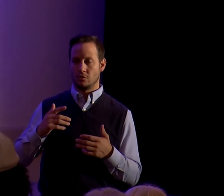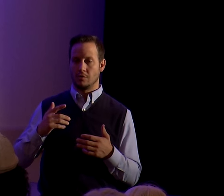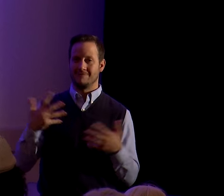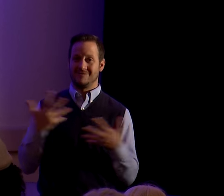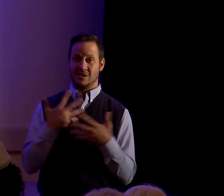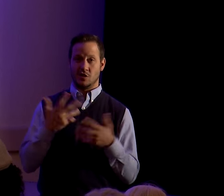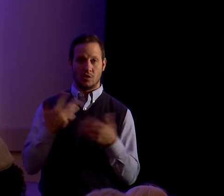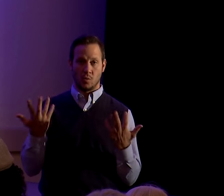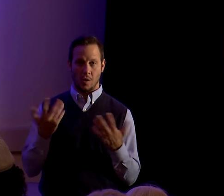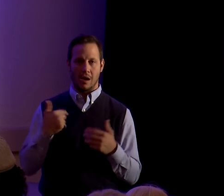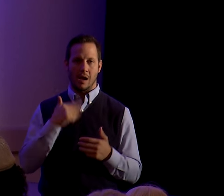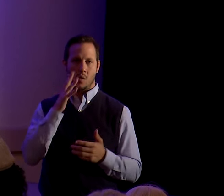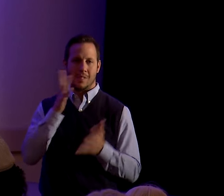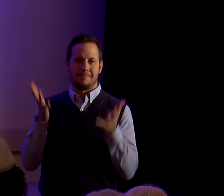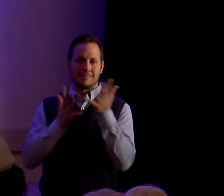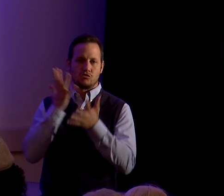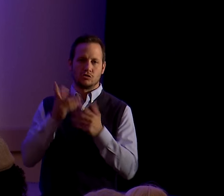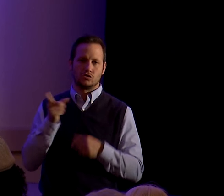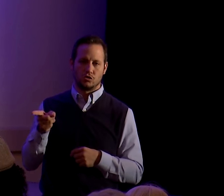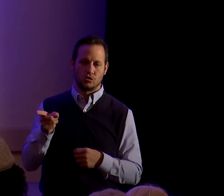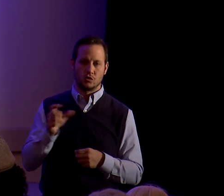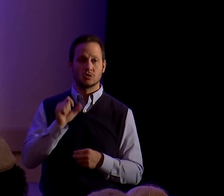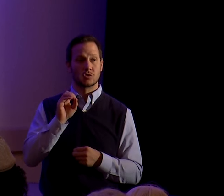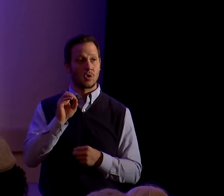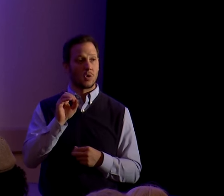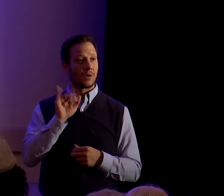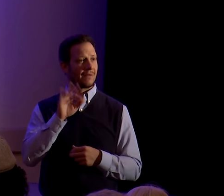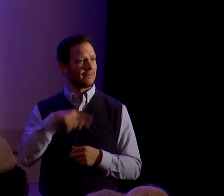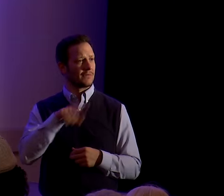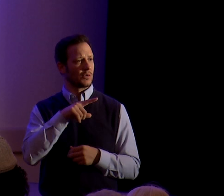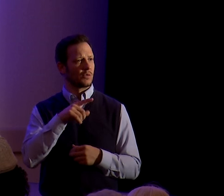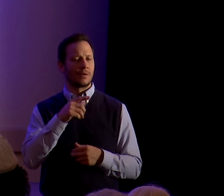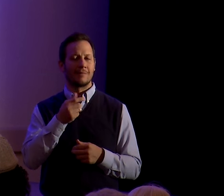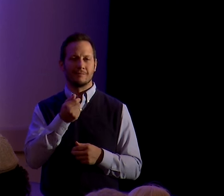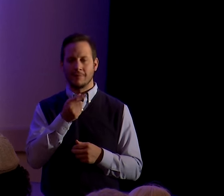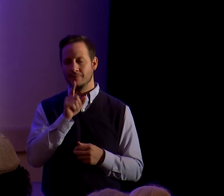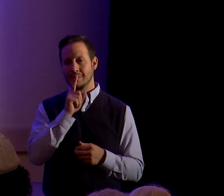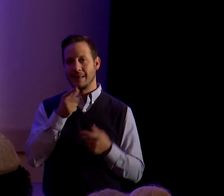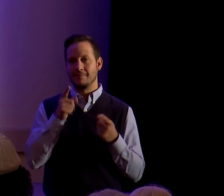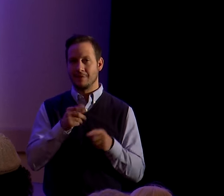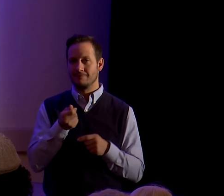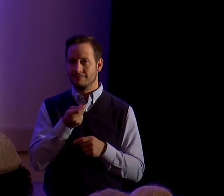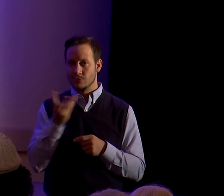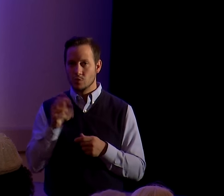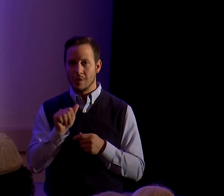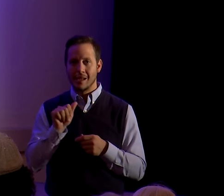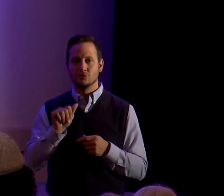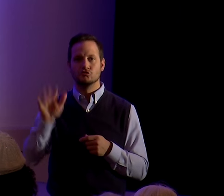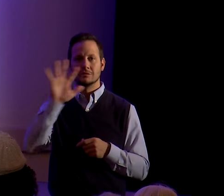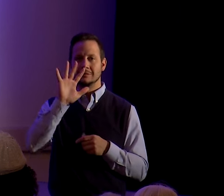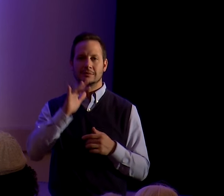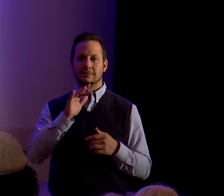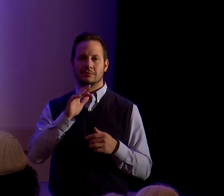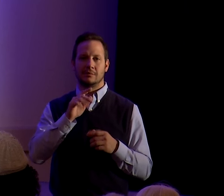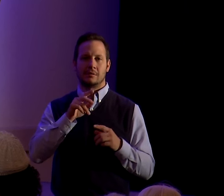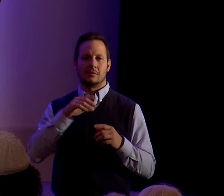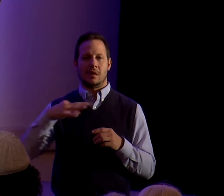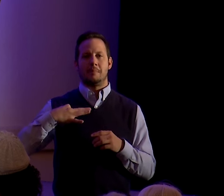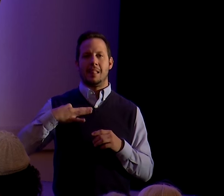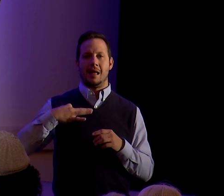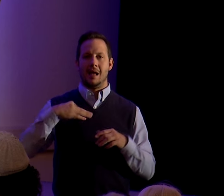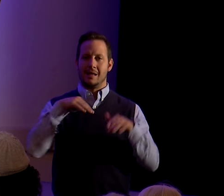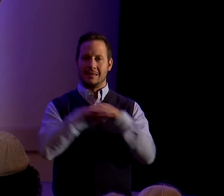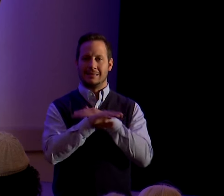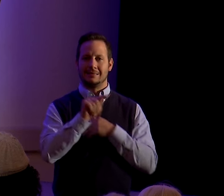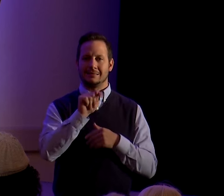her, right? And that's why if you're Asian, very few Asians apply to the show. So when the